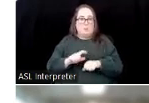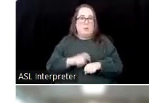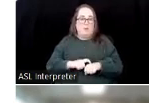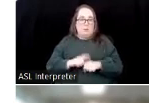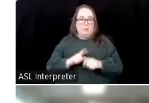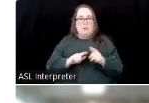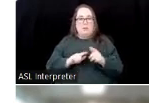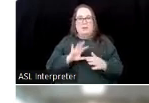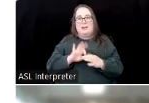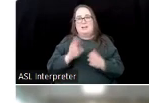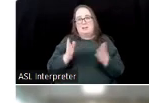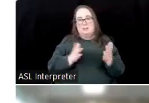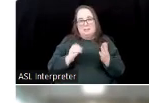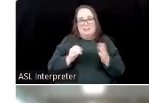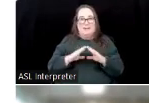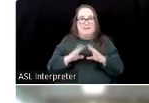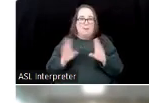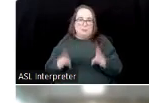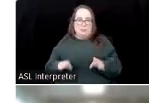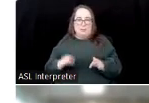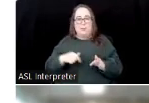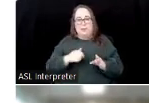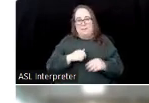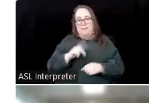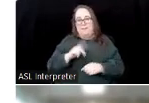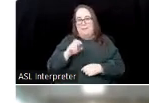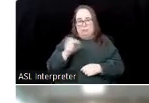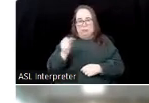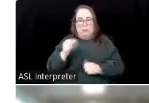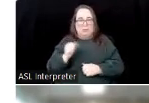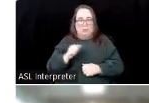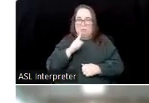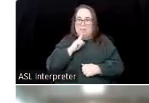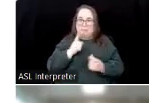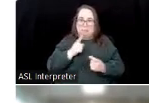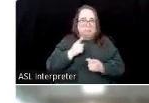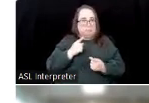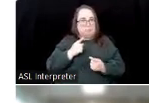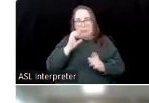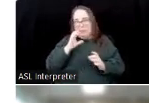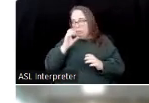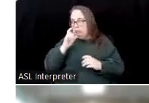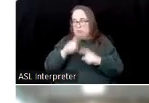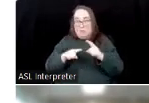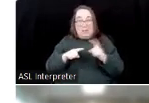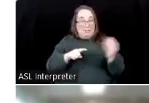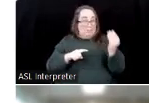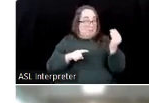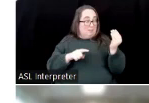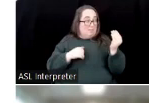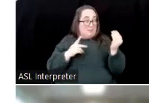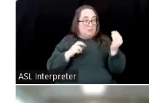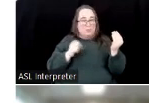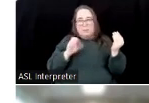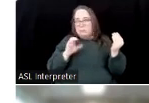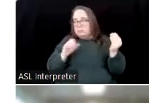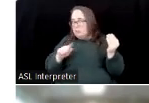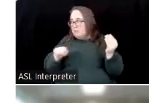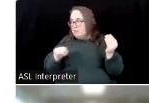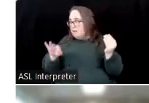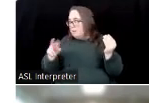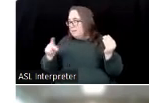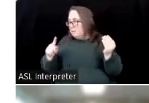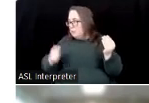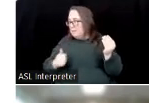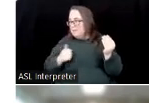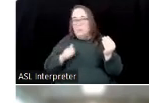connect services and housing. We had voucher holders who were having a really hard time finding a place to live, even if they had a voucher. And we knew that services